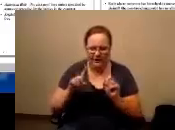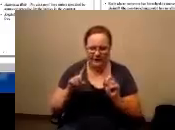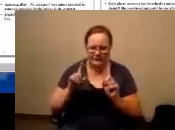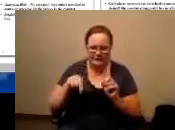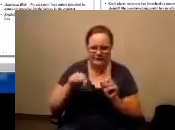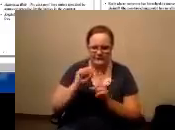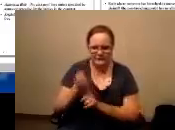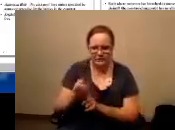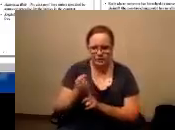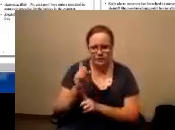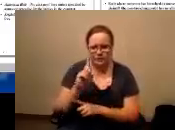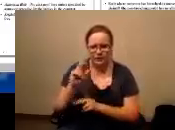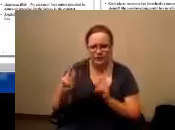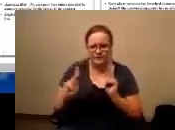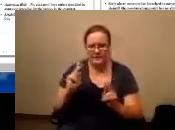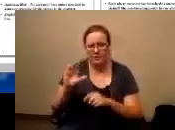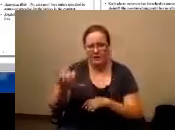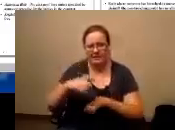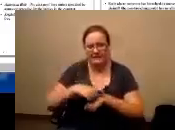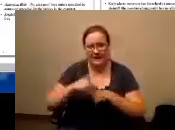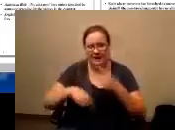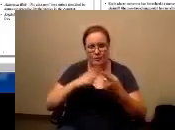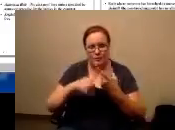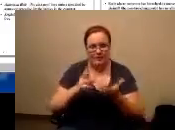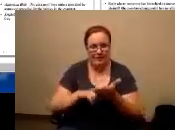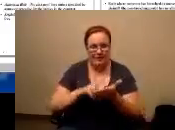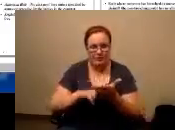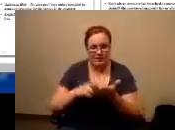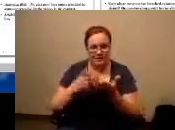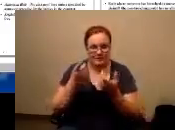a situation where the parties at the time they make the contract